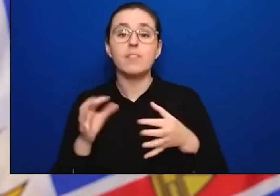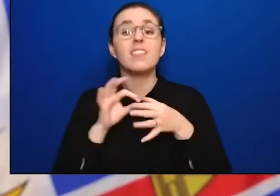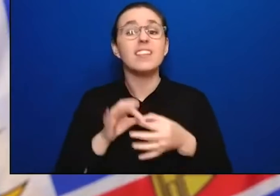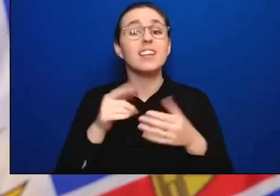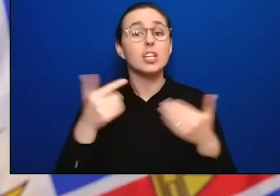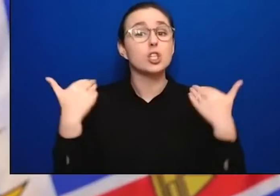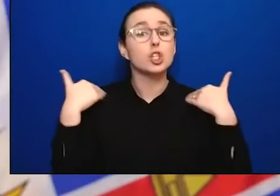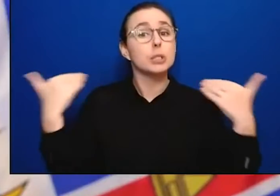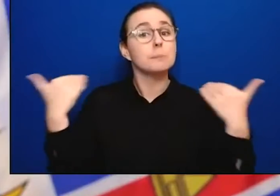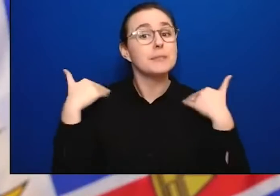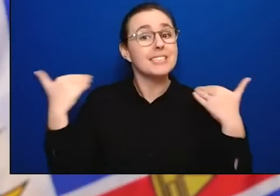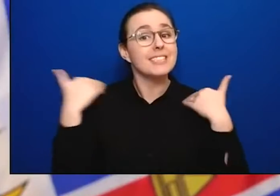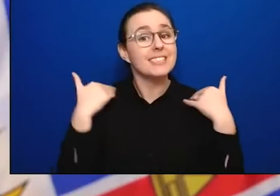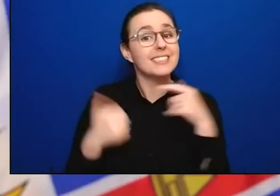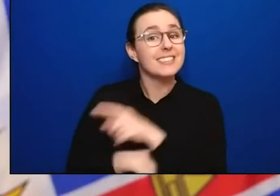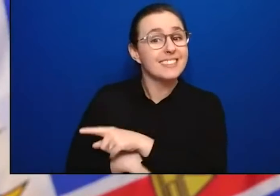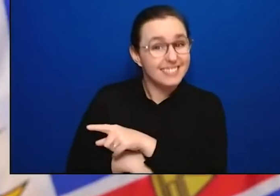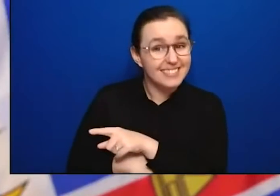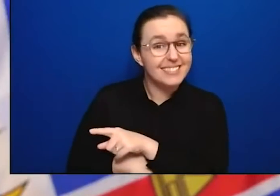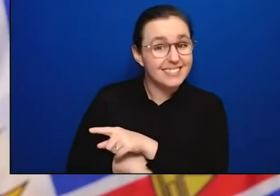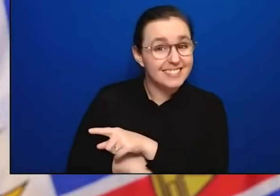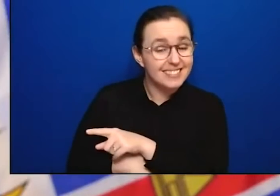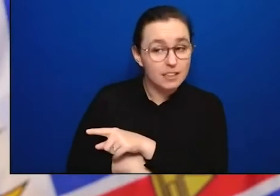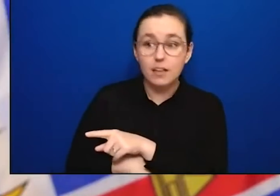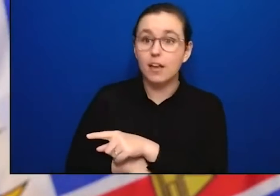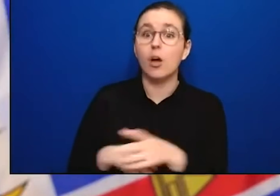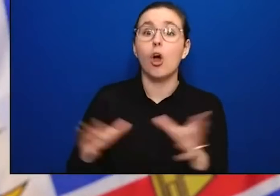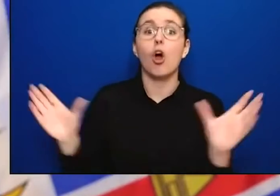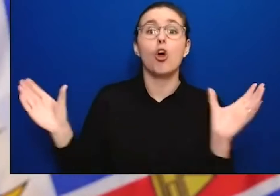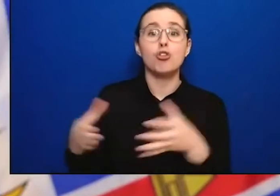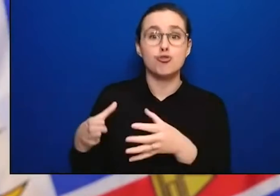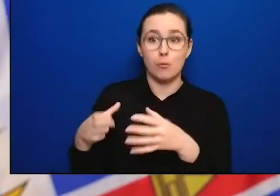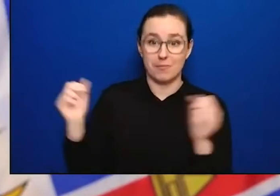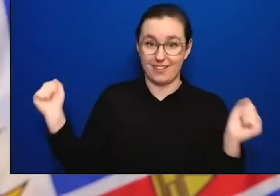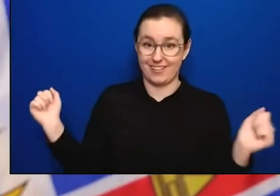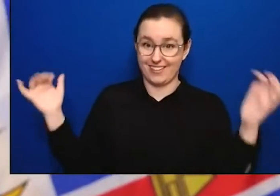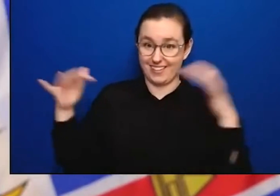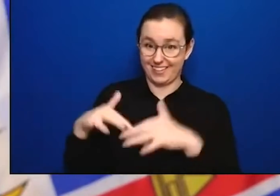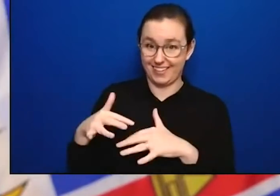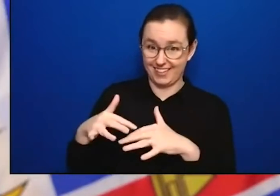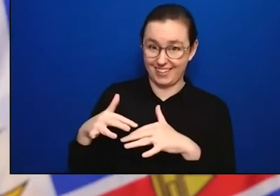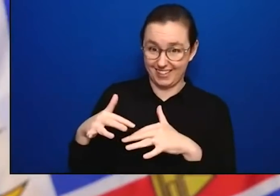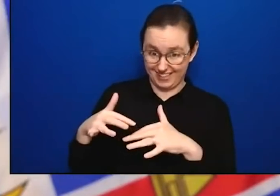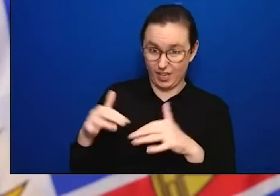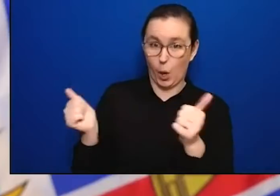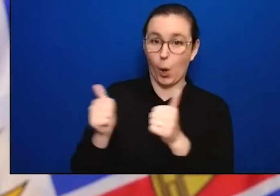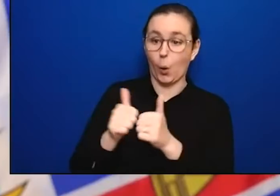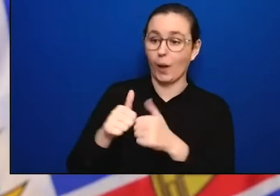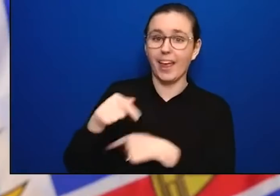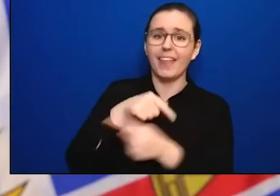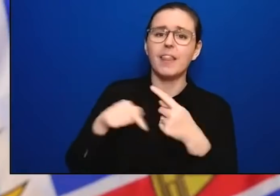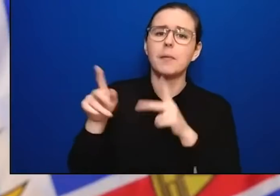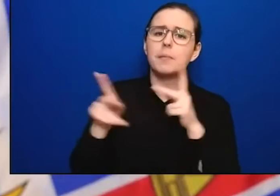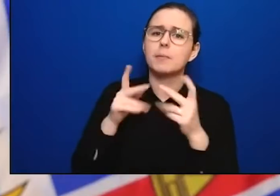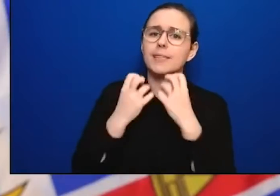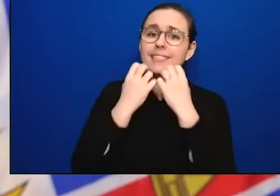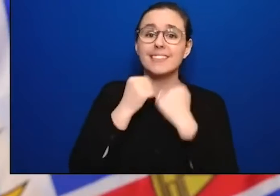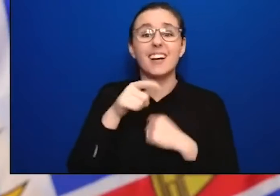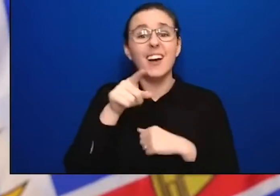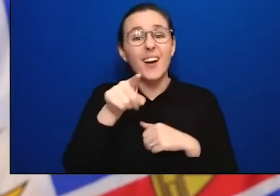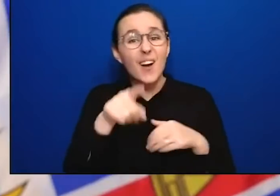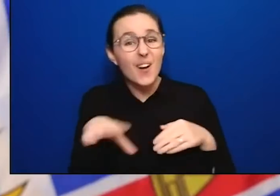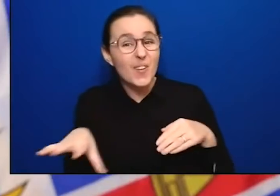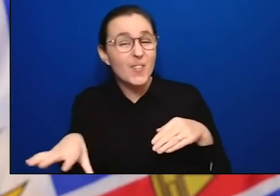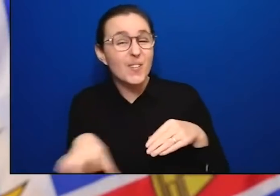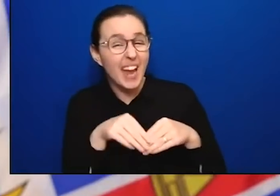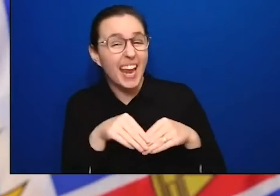when we were talking about gyms, for example. So we do know that no matter what, it's those group settings when we're coming together, when